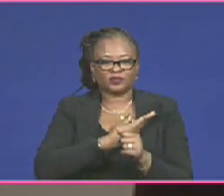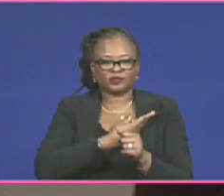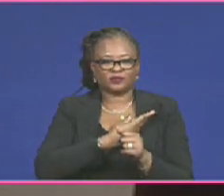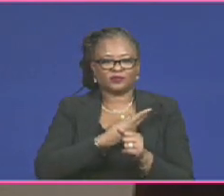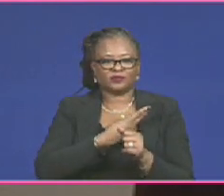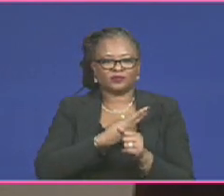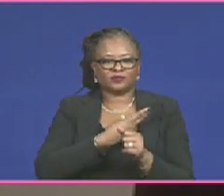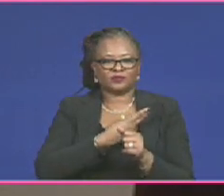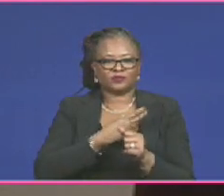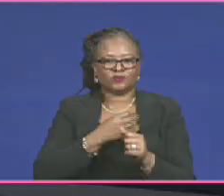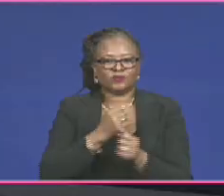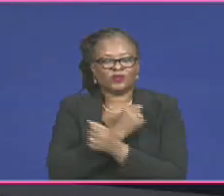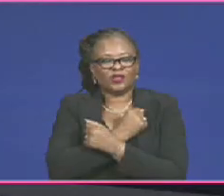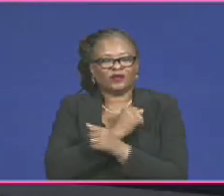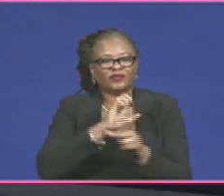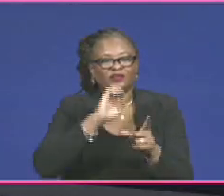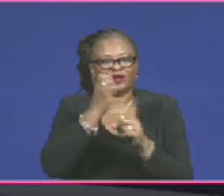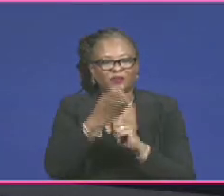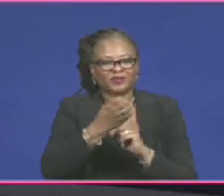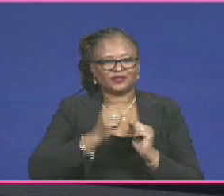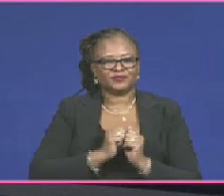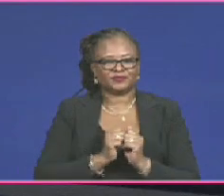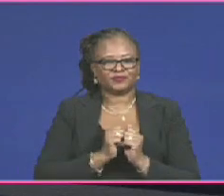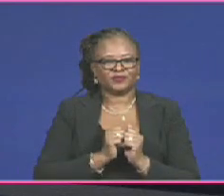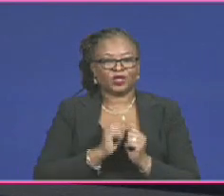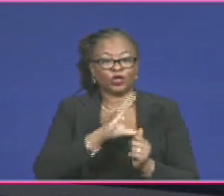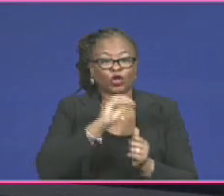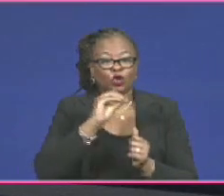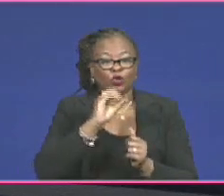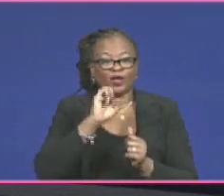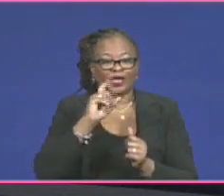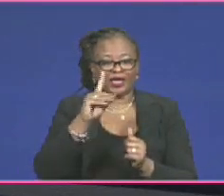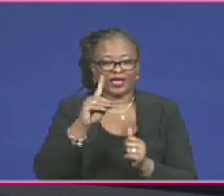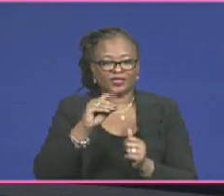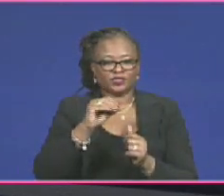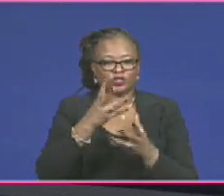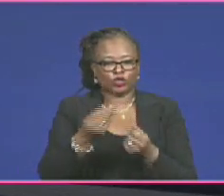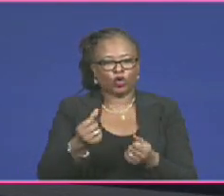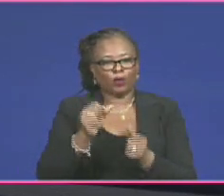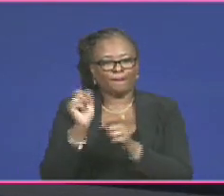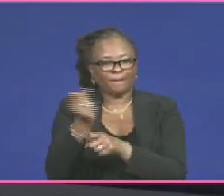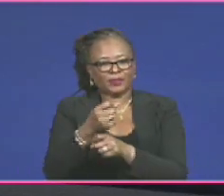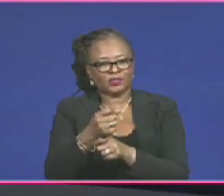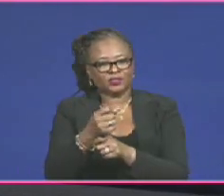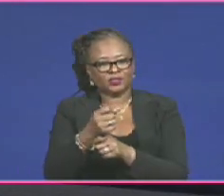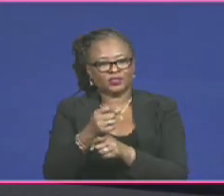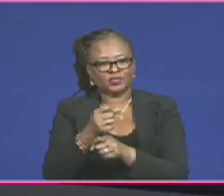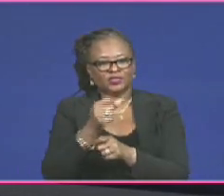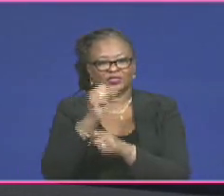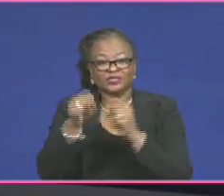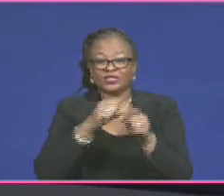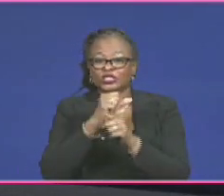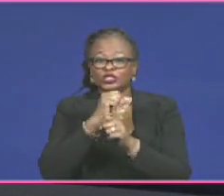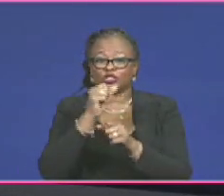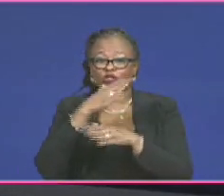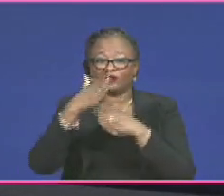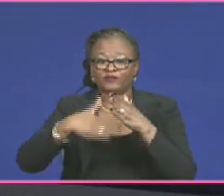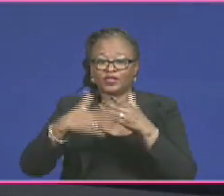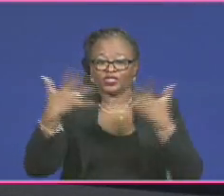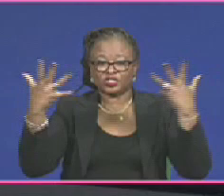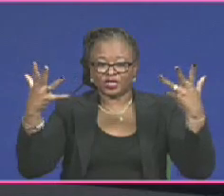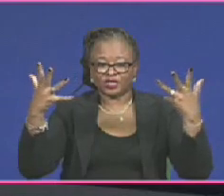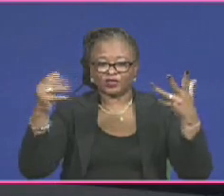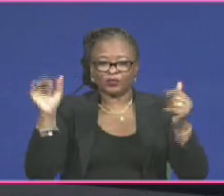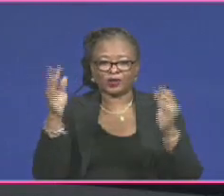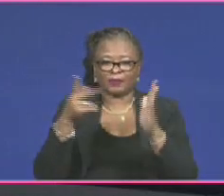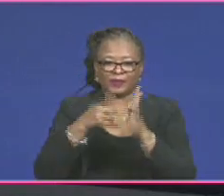different environment. The co-ed slow pitch softball squad said the season is not officially over until they return